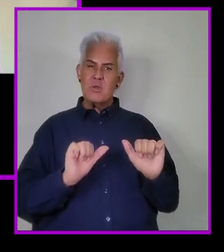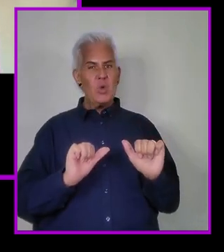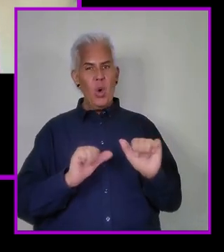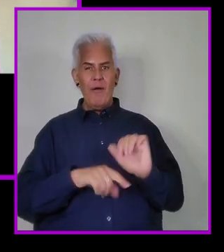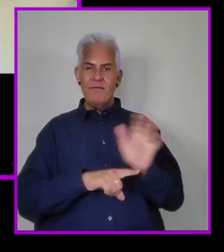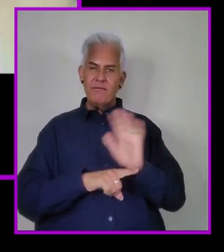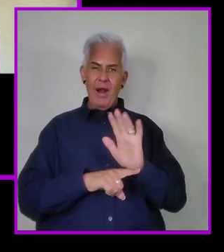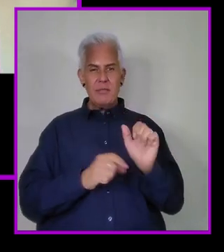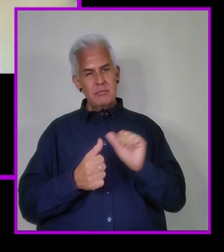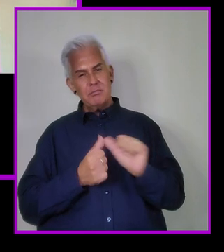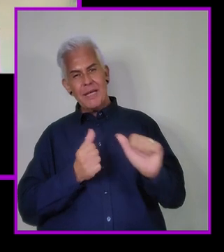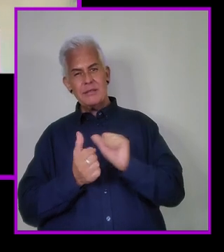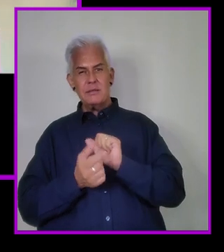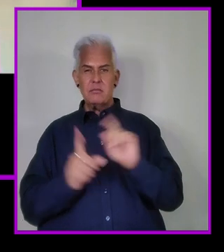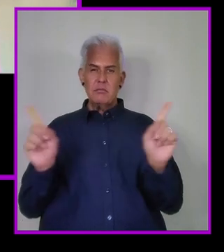career highlights?